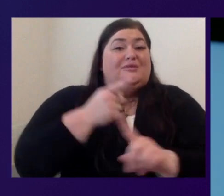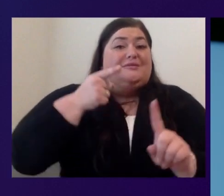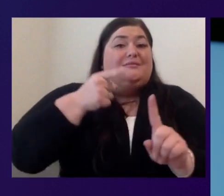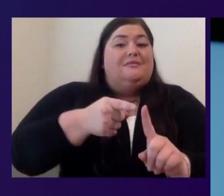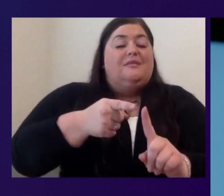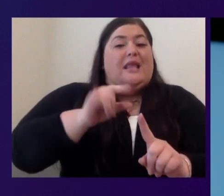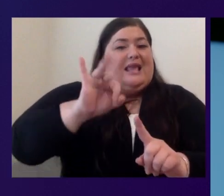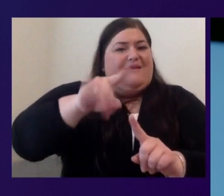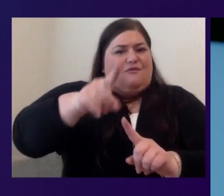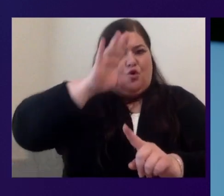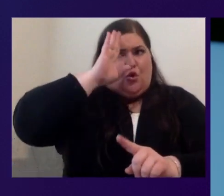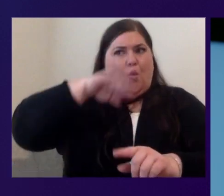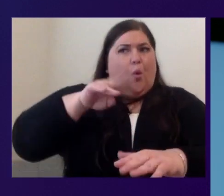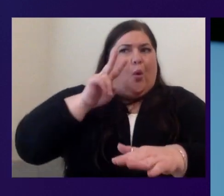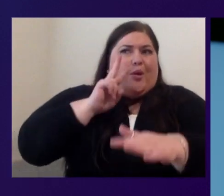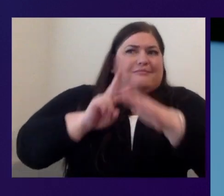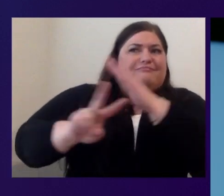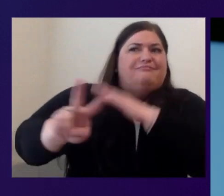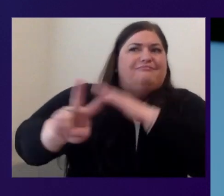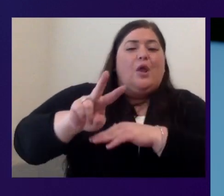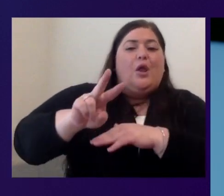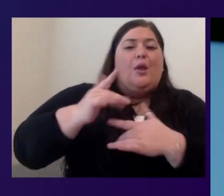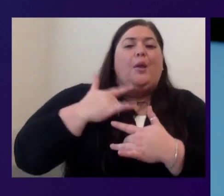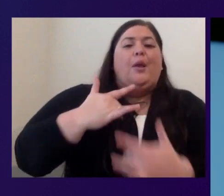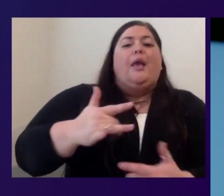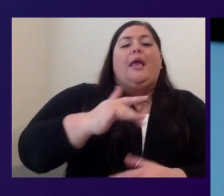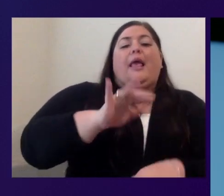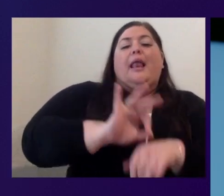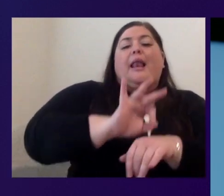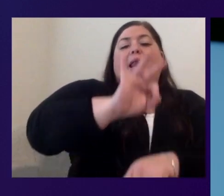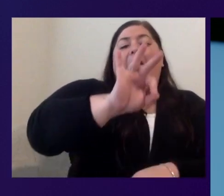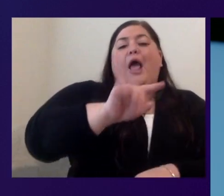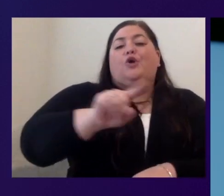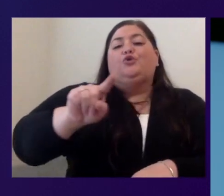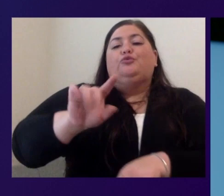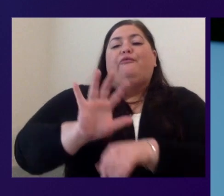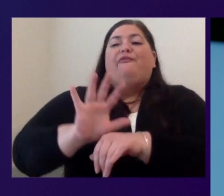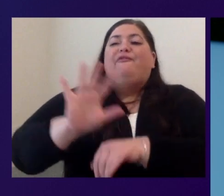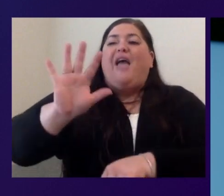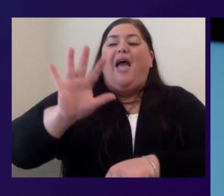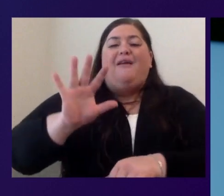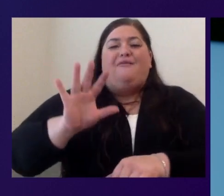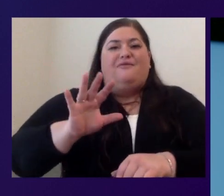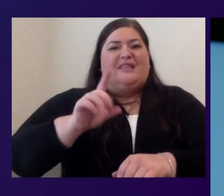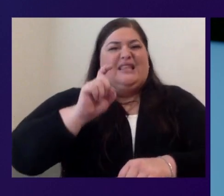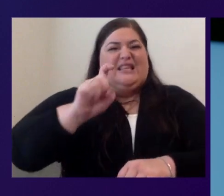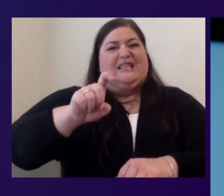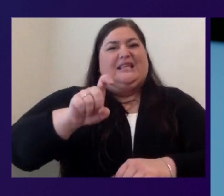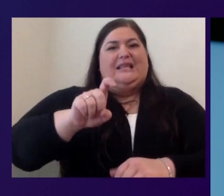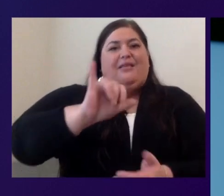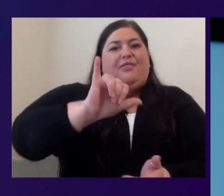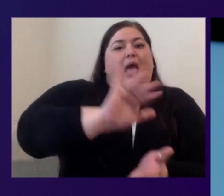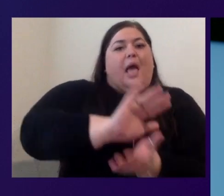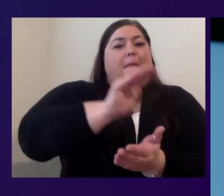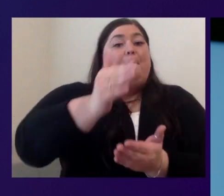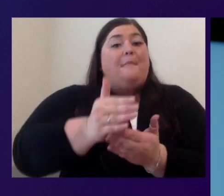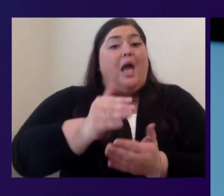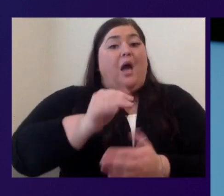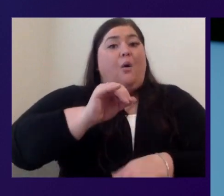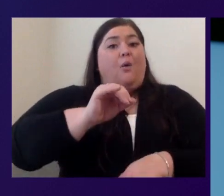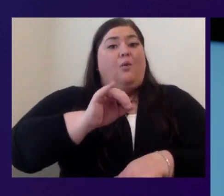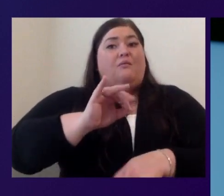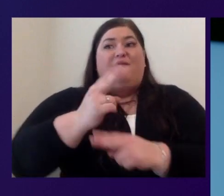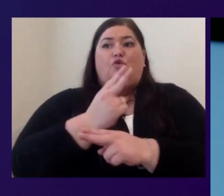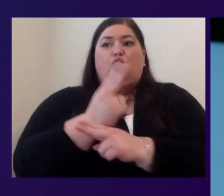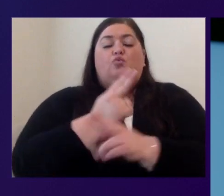9 to 5 where your bulk of users are going to be. You can schedule it to grow to meet those needs ahead of time, make sure that the resources are there and available, and then scale it